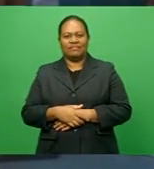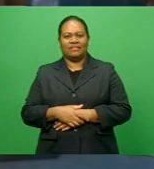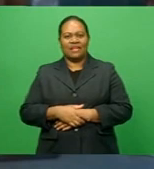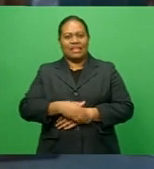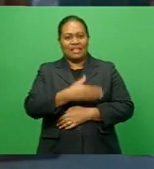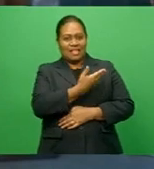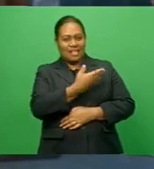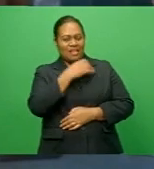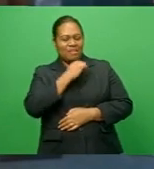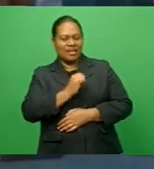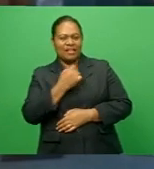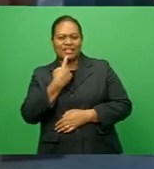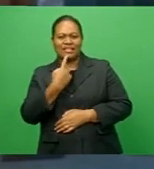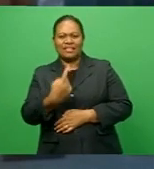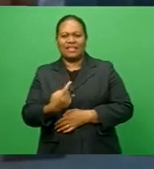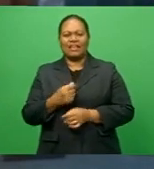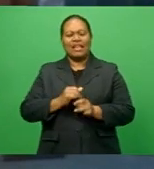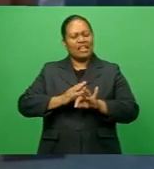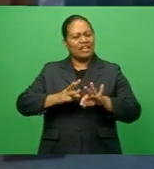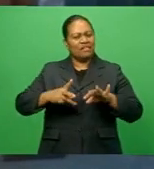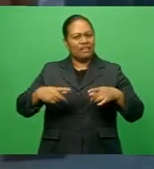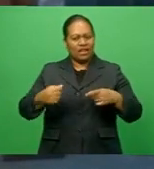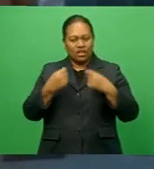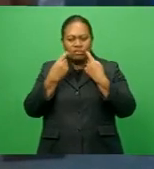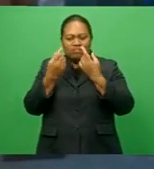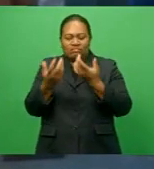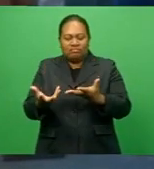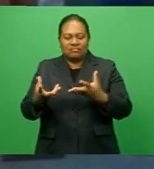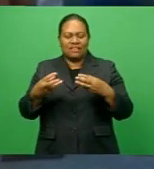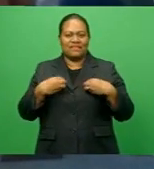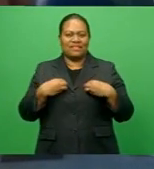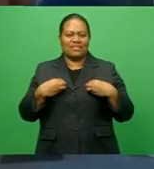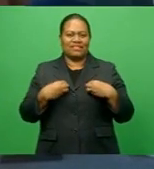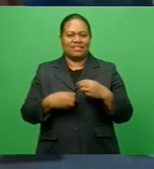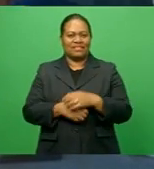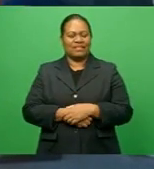Dauvere says plans are in place to diversify the business.